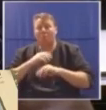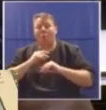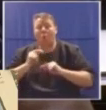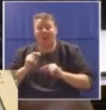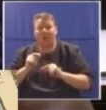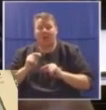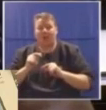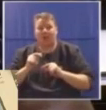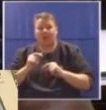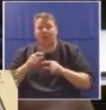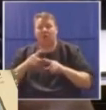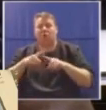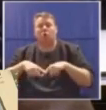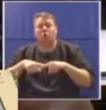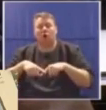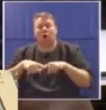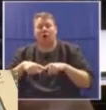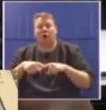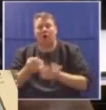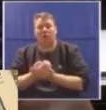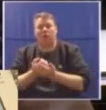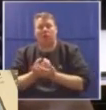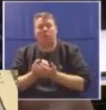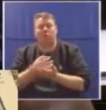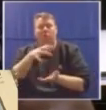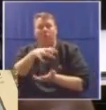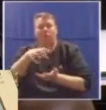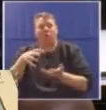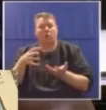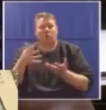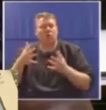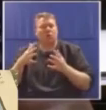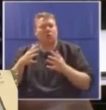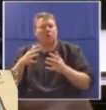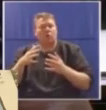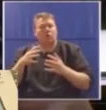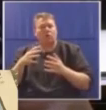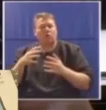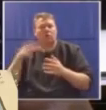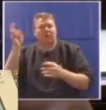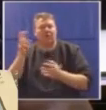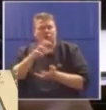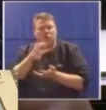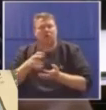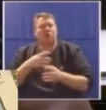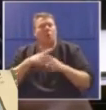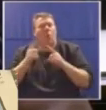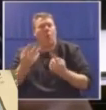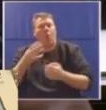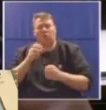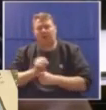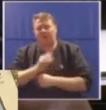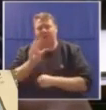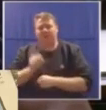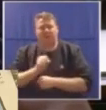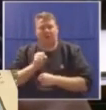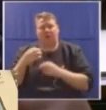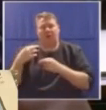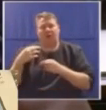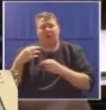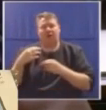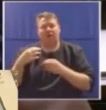coal plants, or did South Africa volunteer to take that risk that we believe will have devastating effects